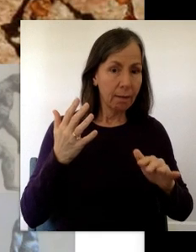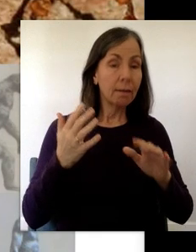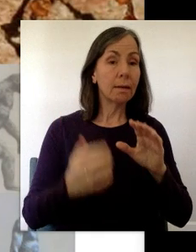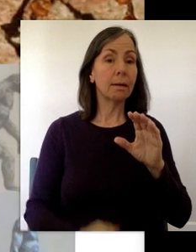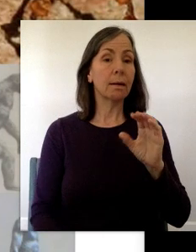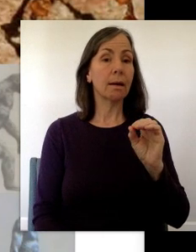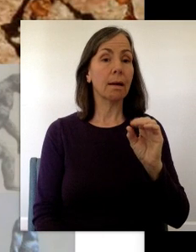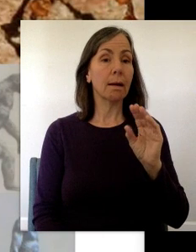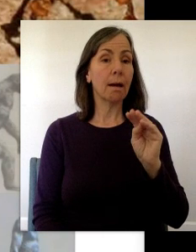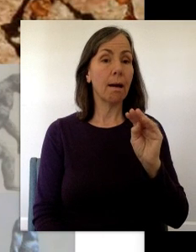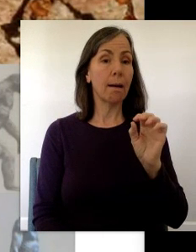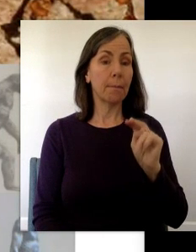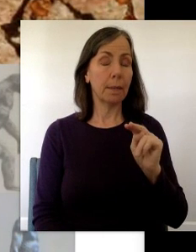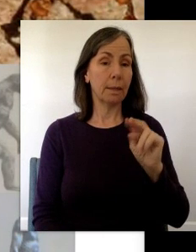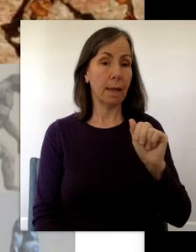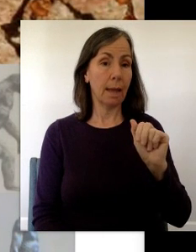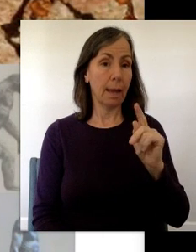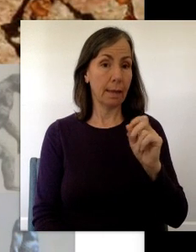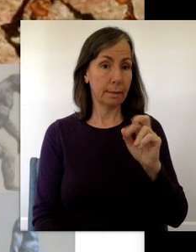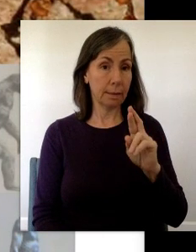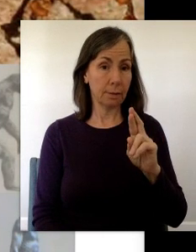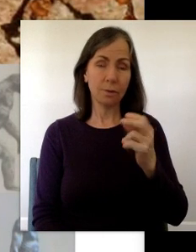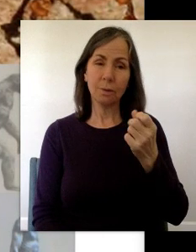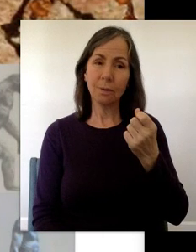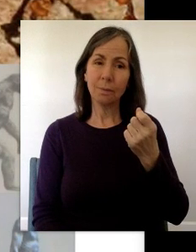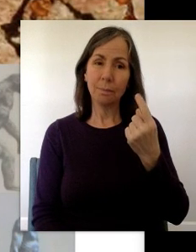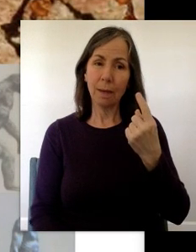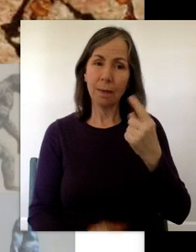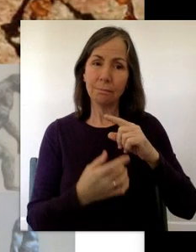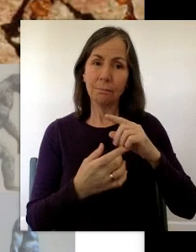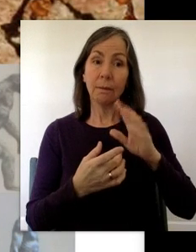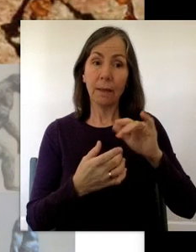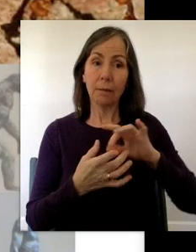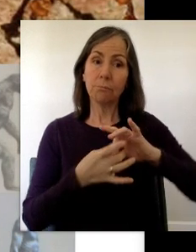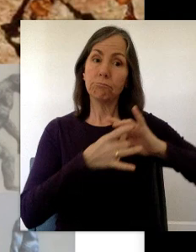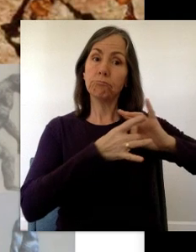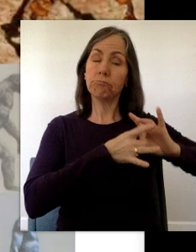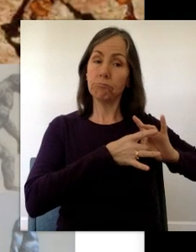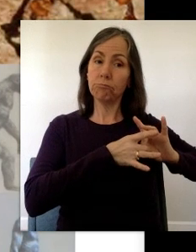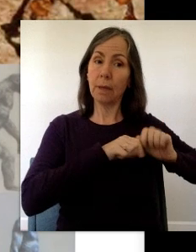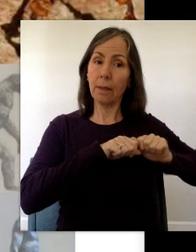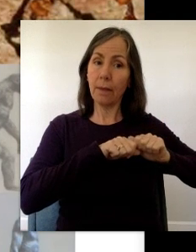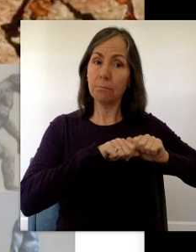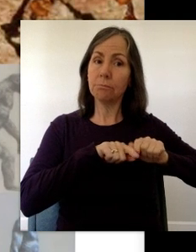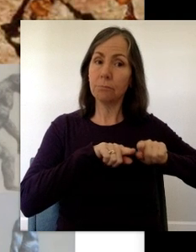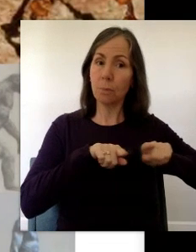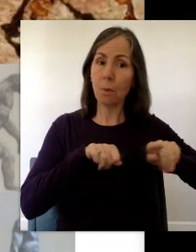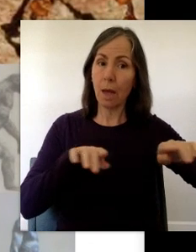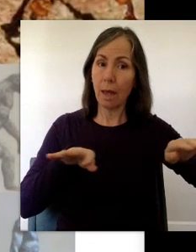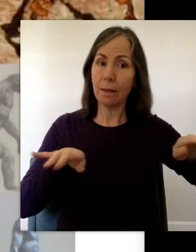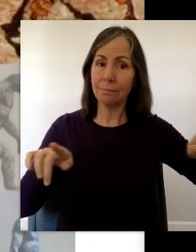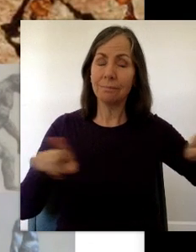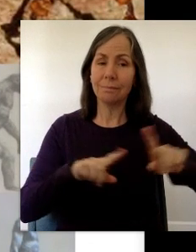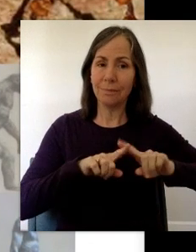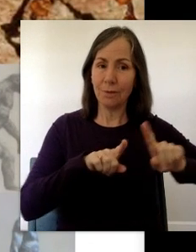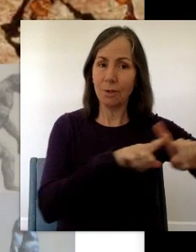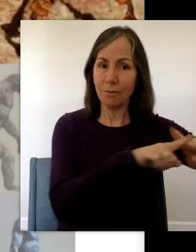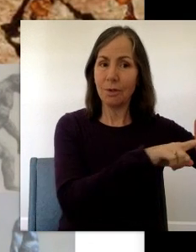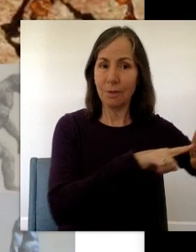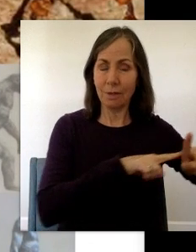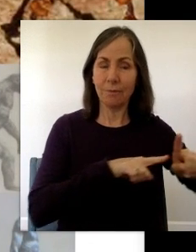ancestor as a monkey, but we did not evolve from monkeys. And then these are the birds that